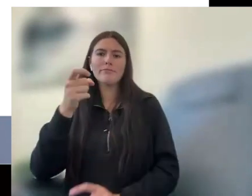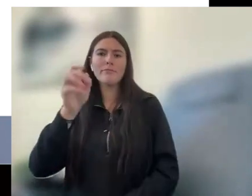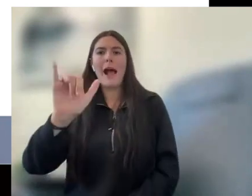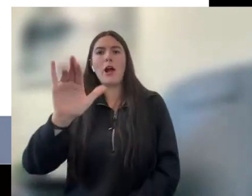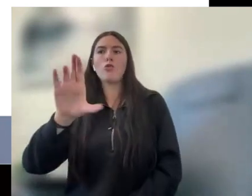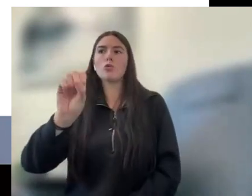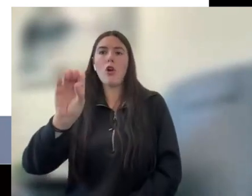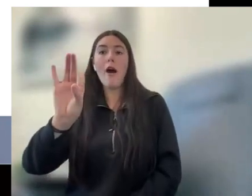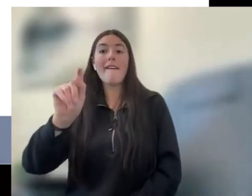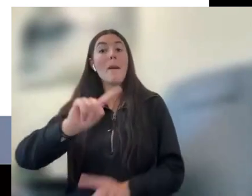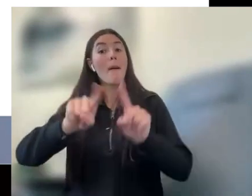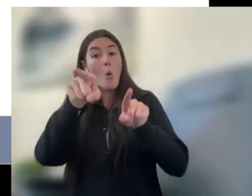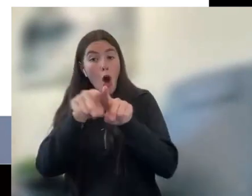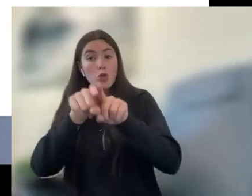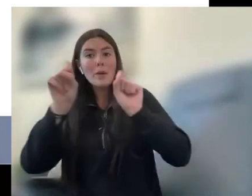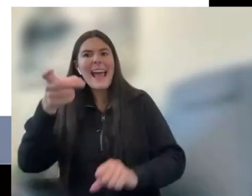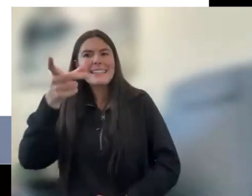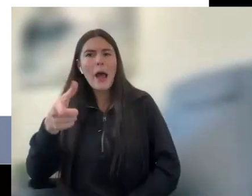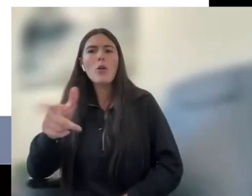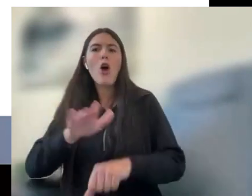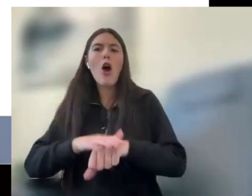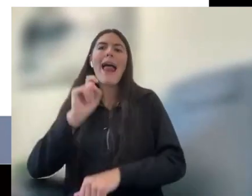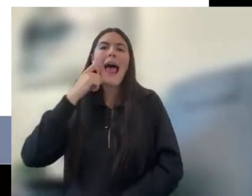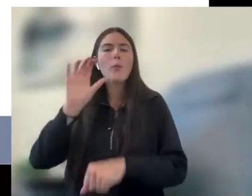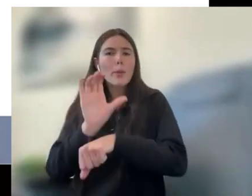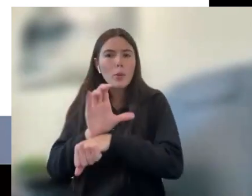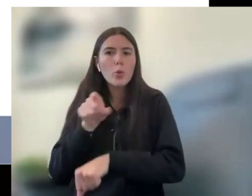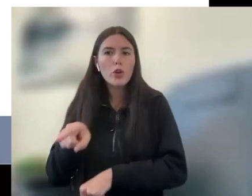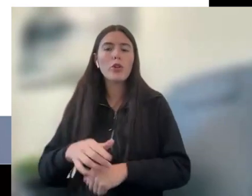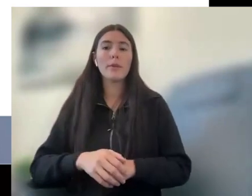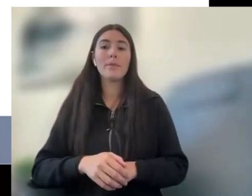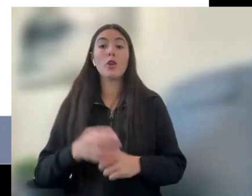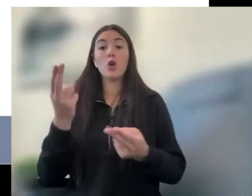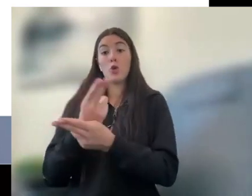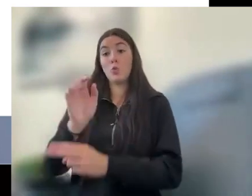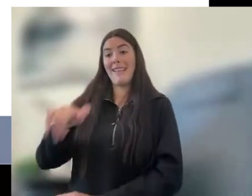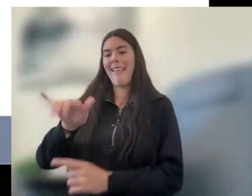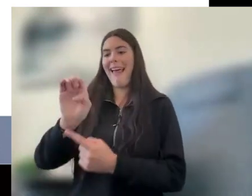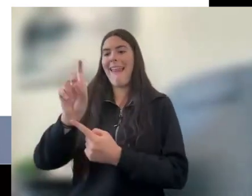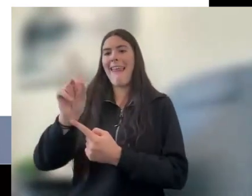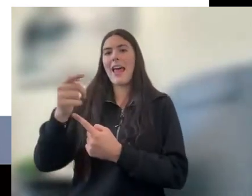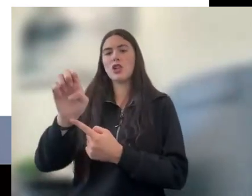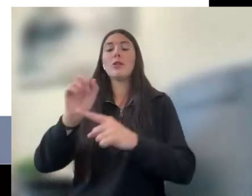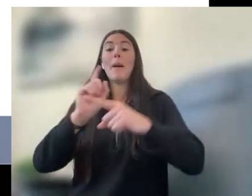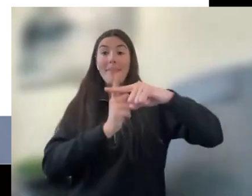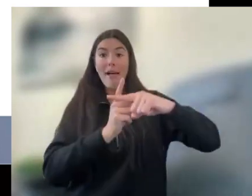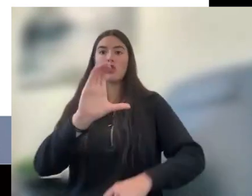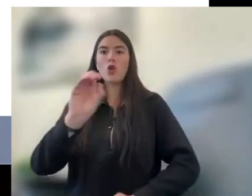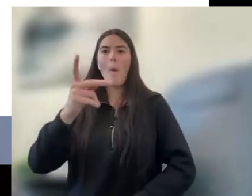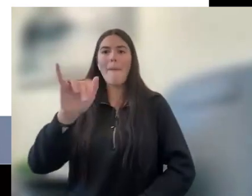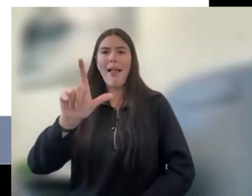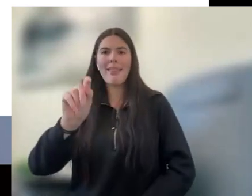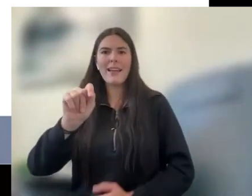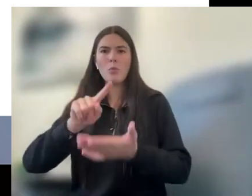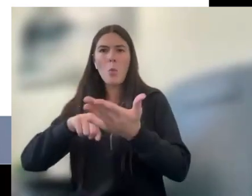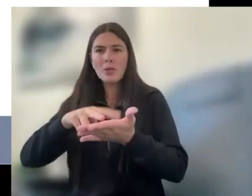download it on Apple computers using Microsoft Edge plus Copilot. What do I mean by this?